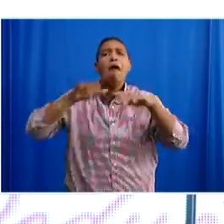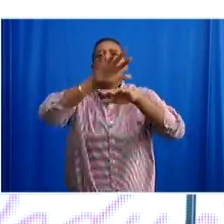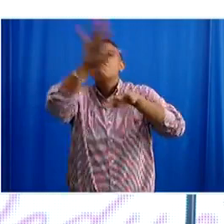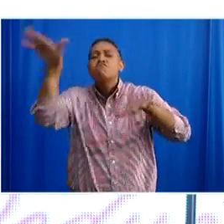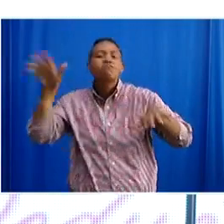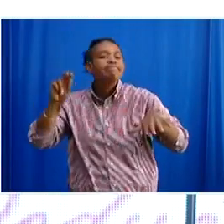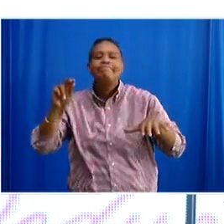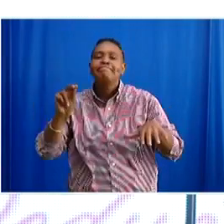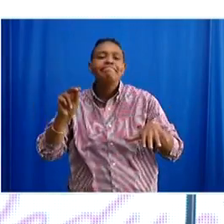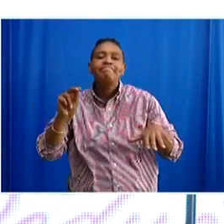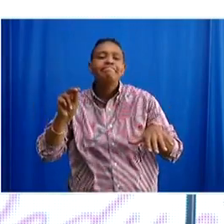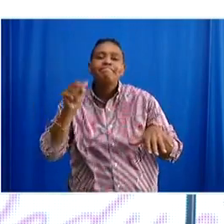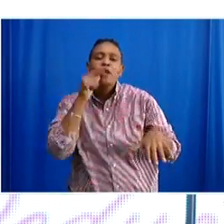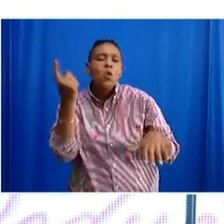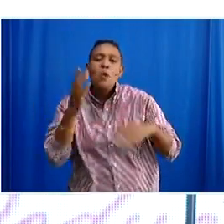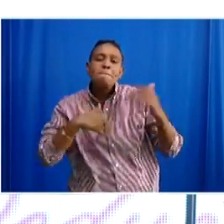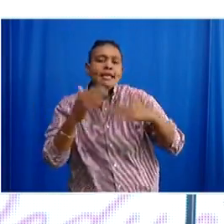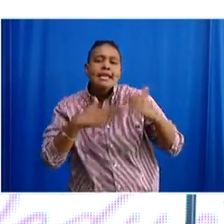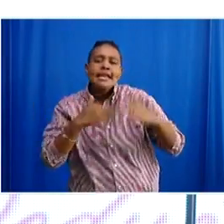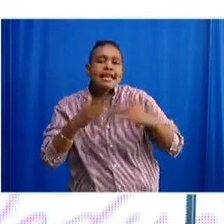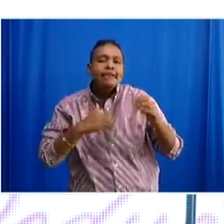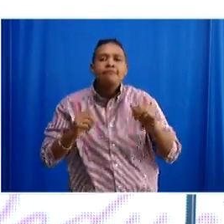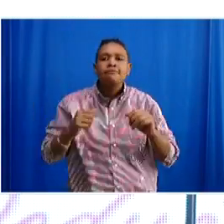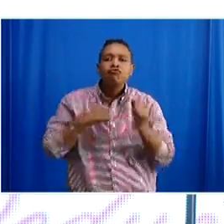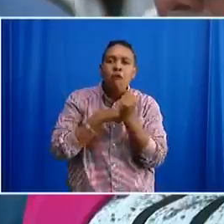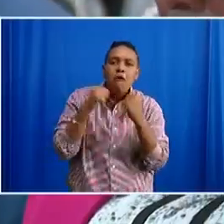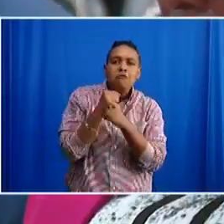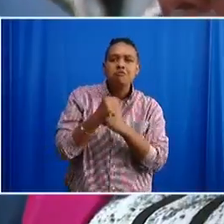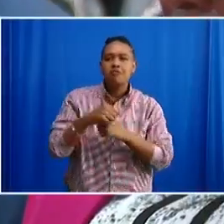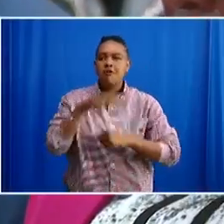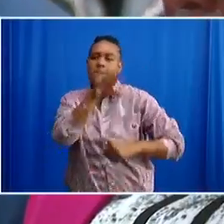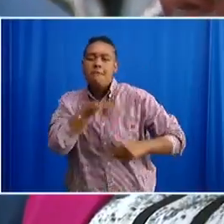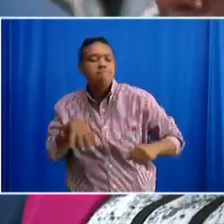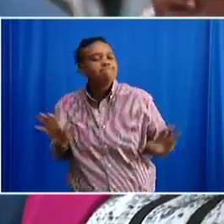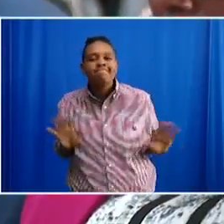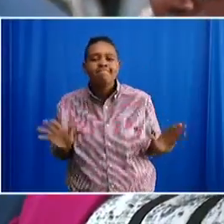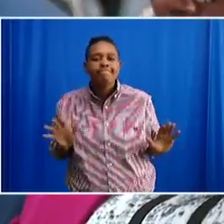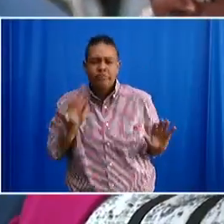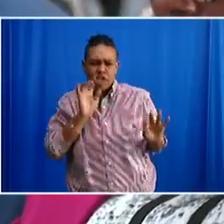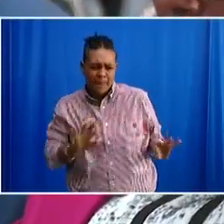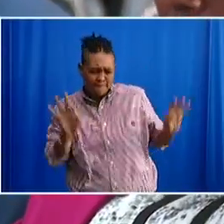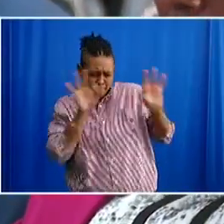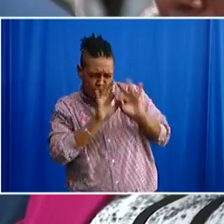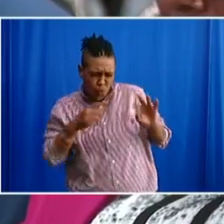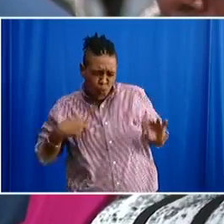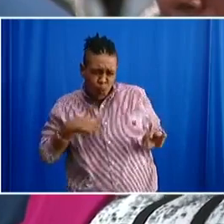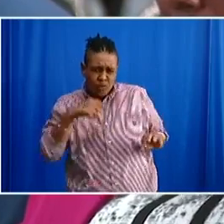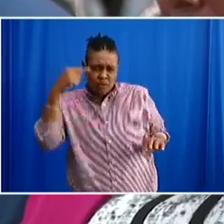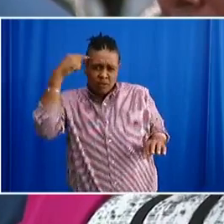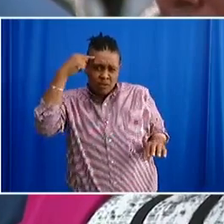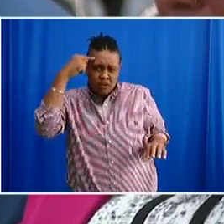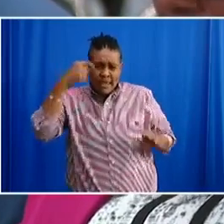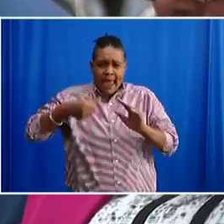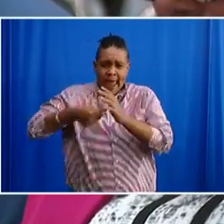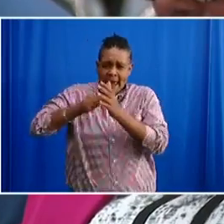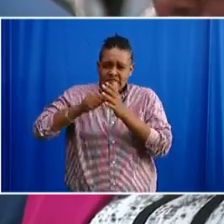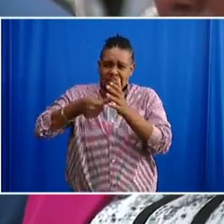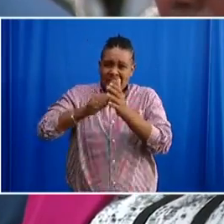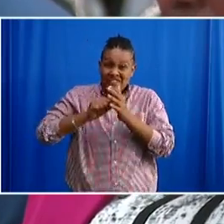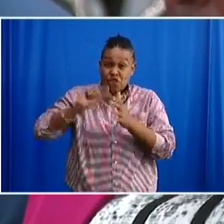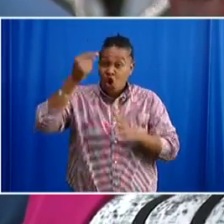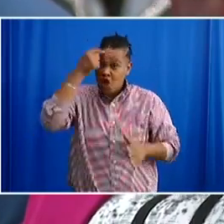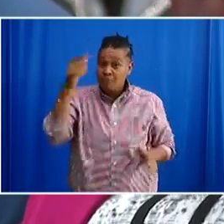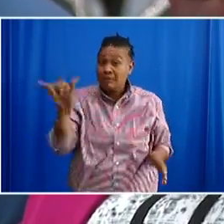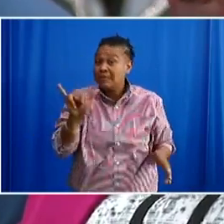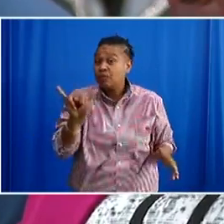It's bigger than just robust physical infrastructure. So it's important that we place a lot of emphasis as